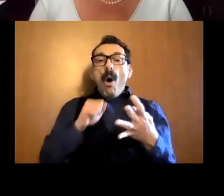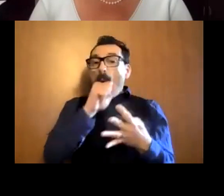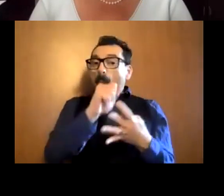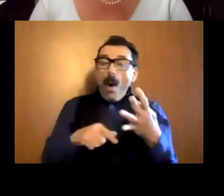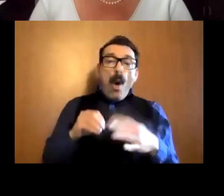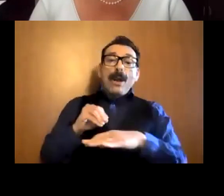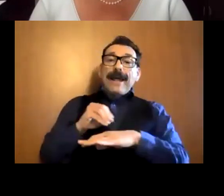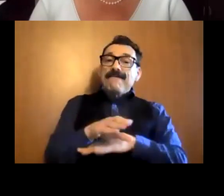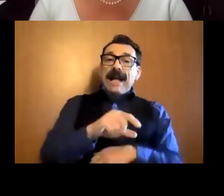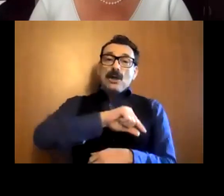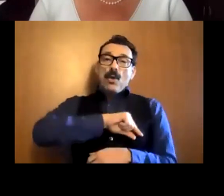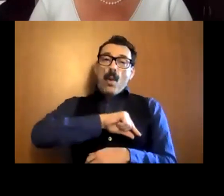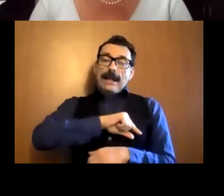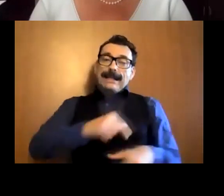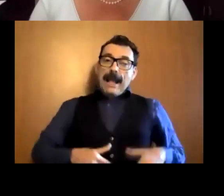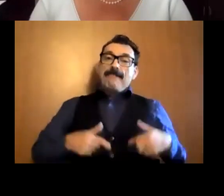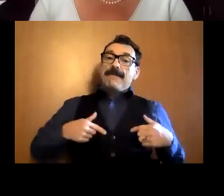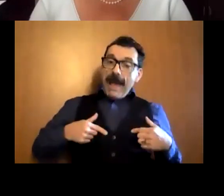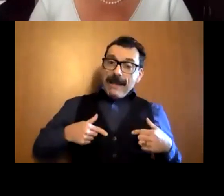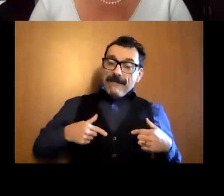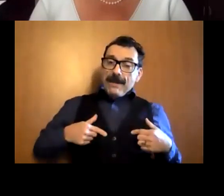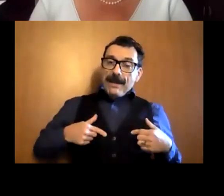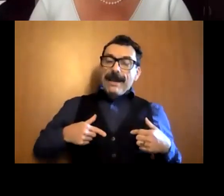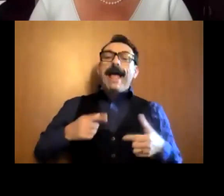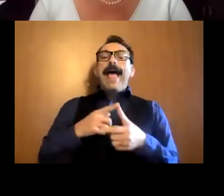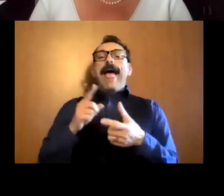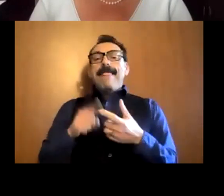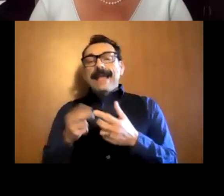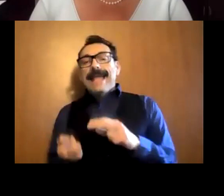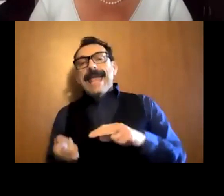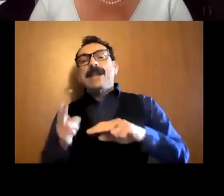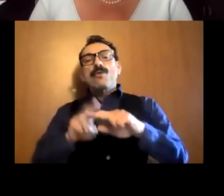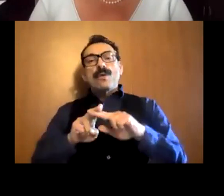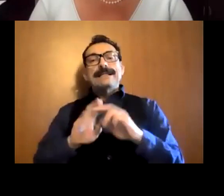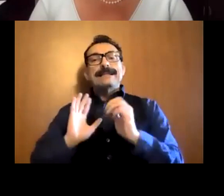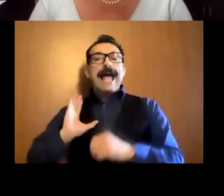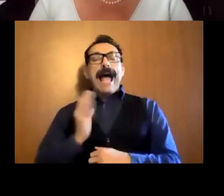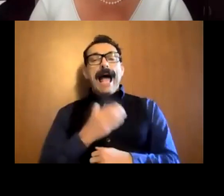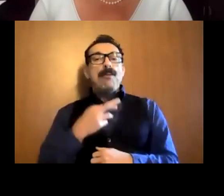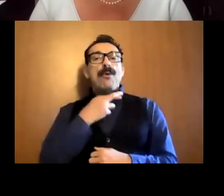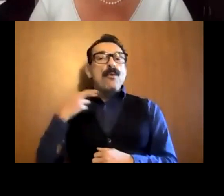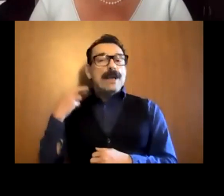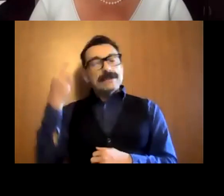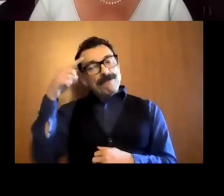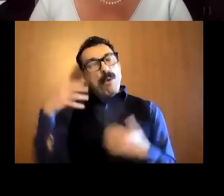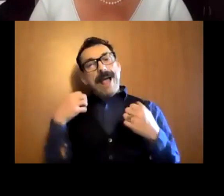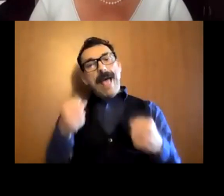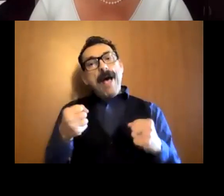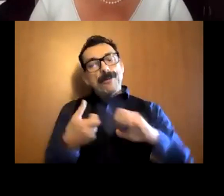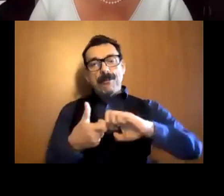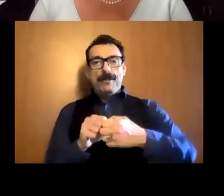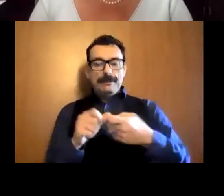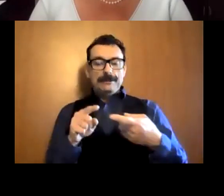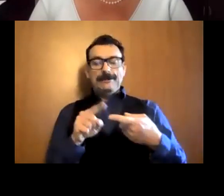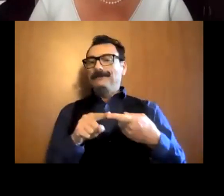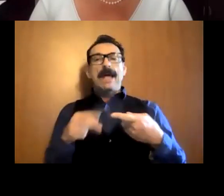life, and thereby increase our risk for chronic issues such as high blood pressure and diabetes and such. Some of the